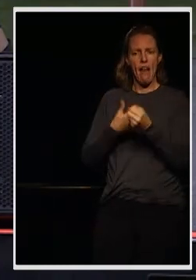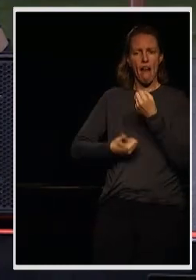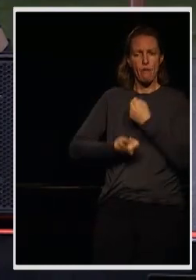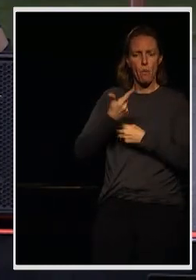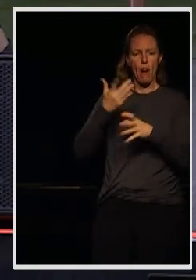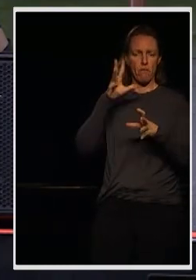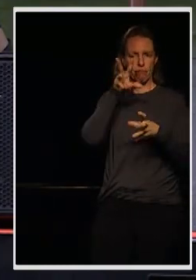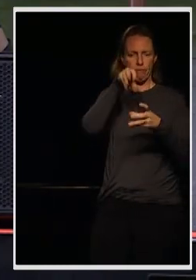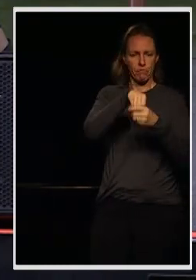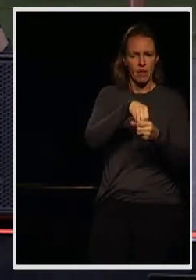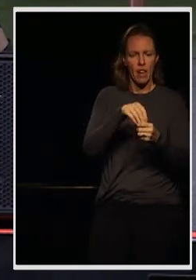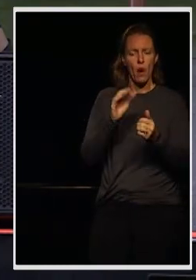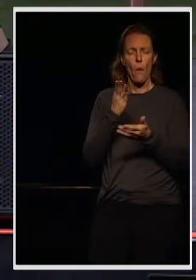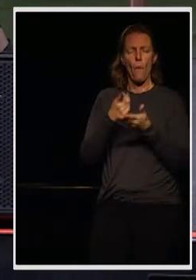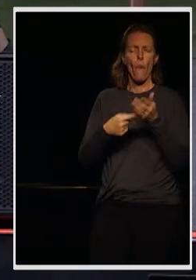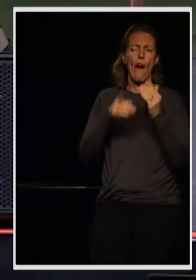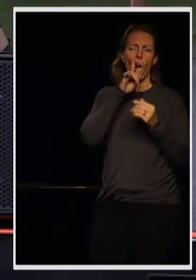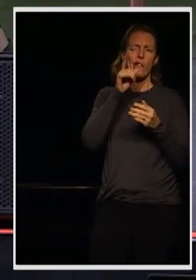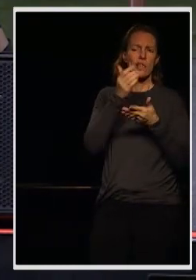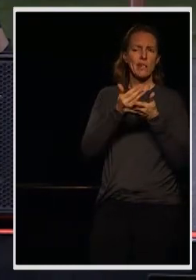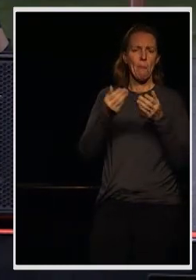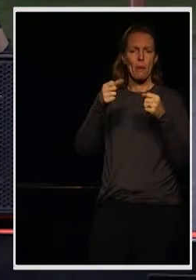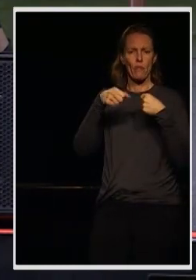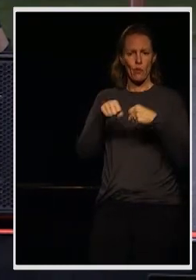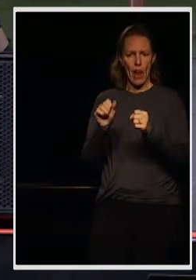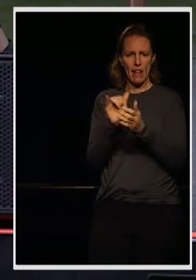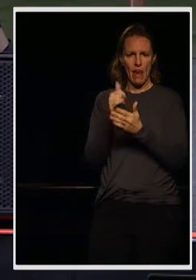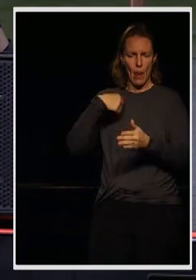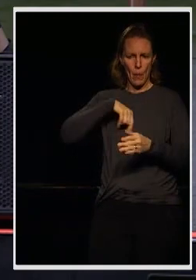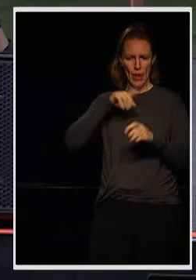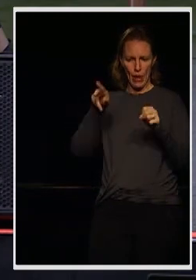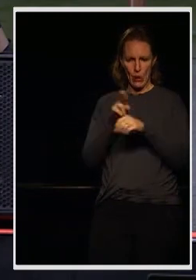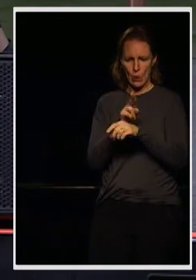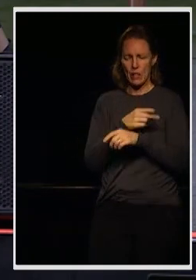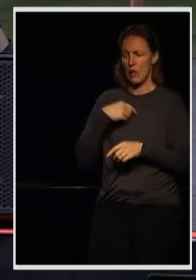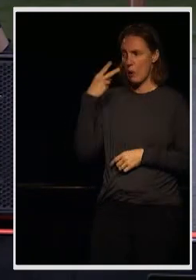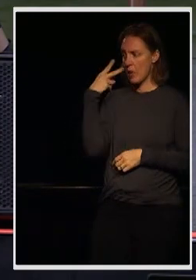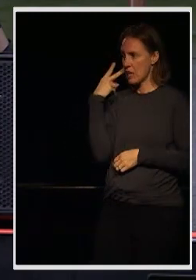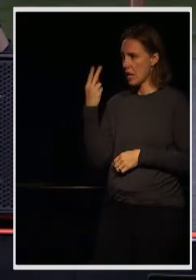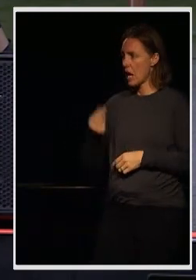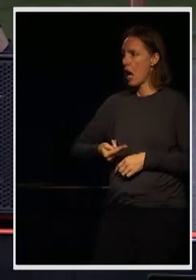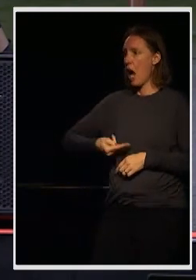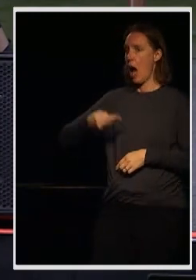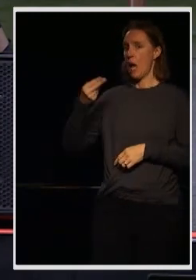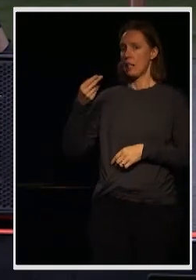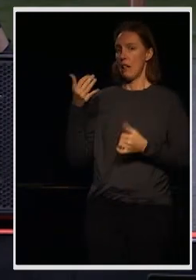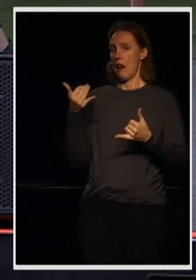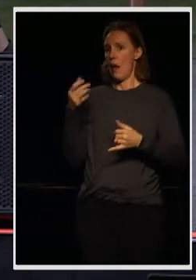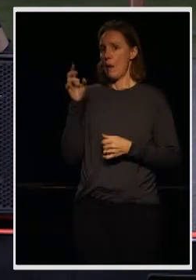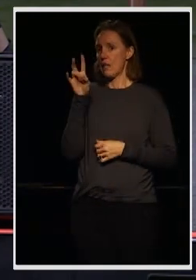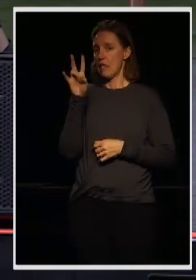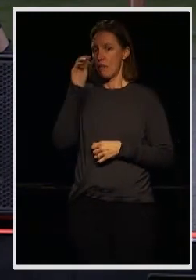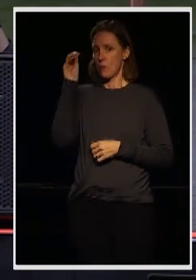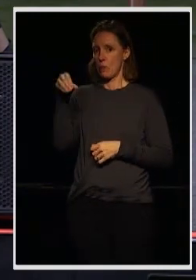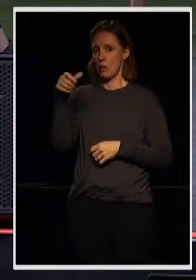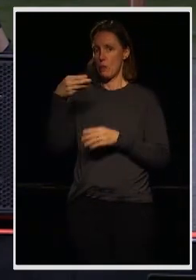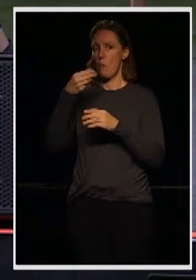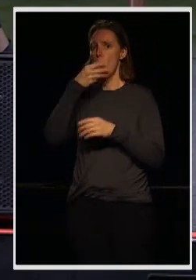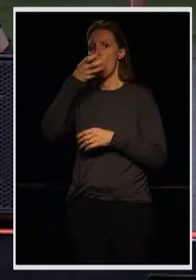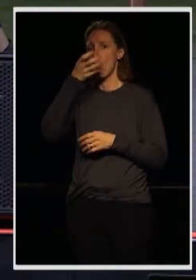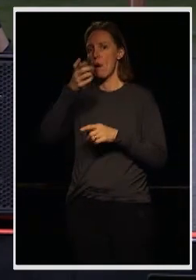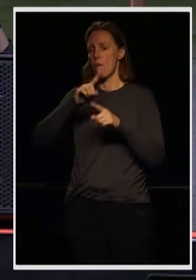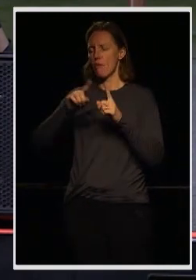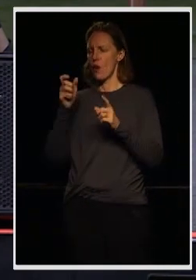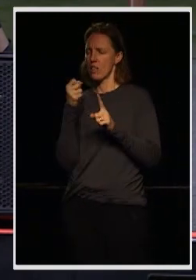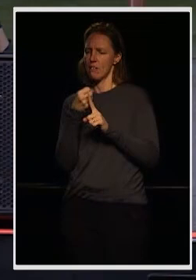some of the strategies that we can use? So you see upstate's climate 7 degrees warmer, for example, but what